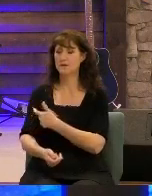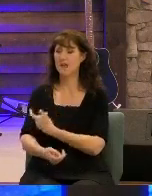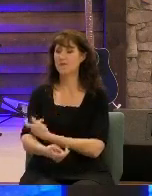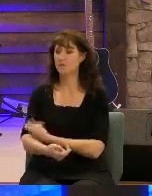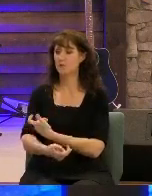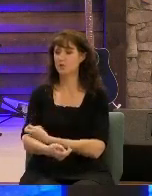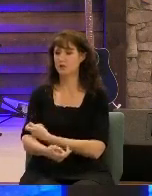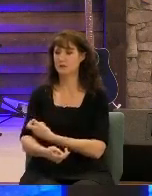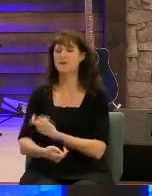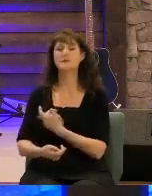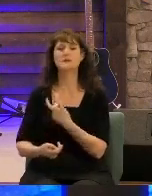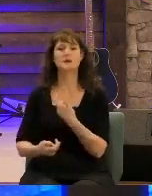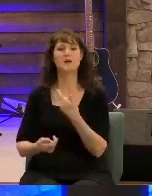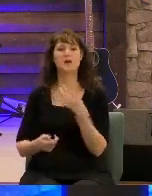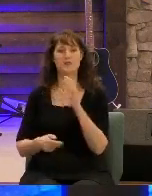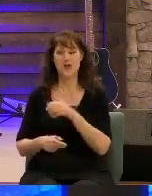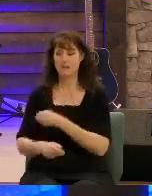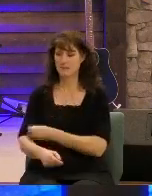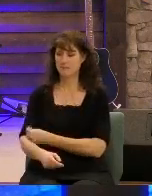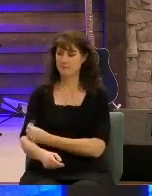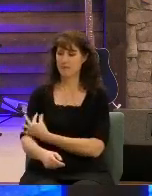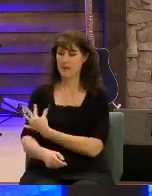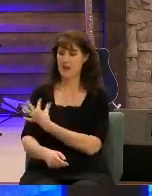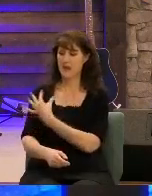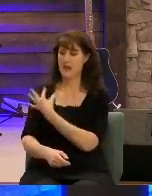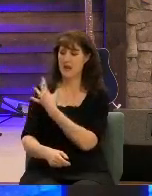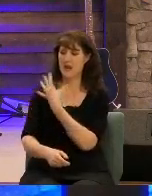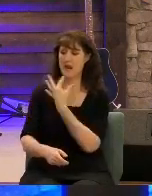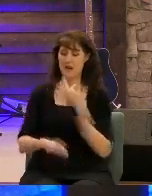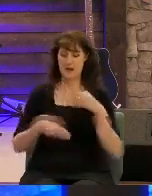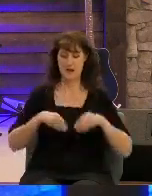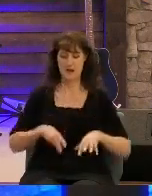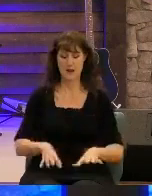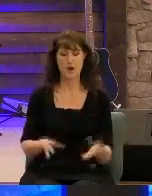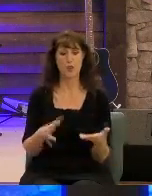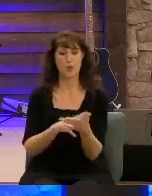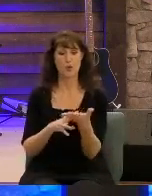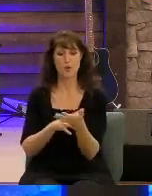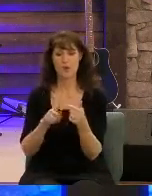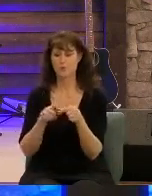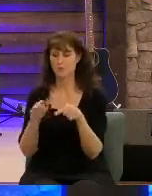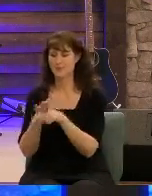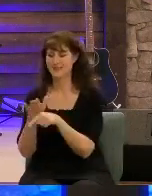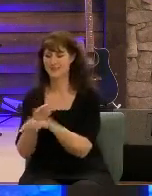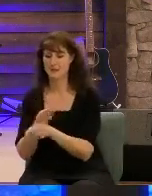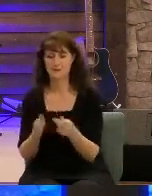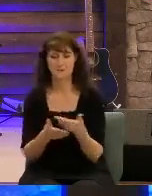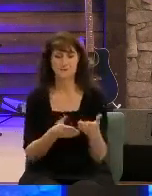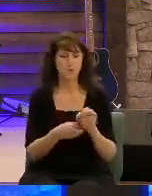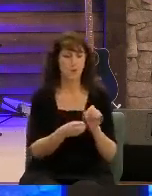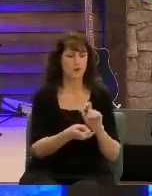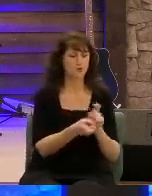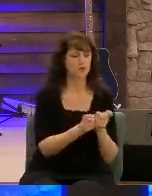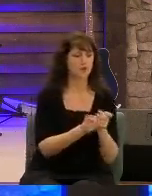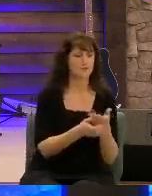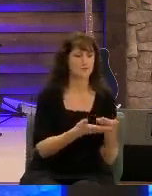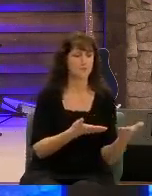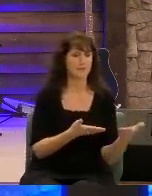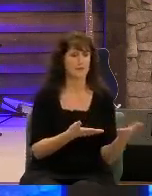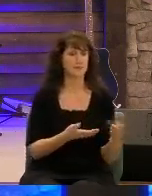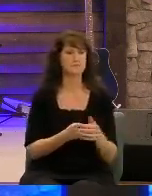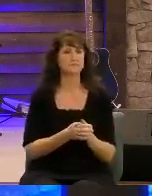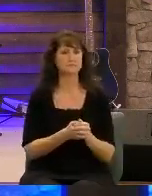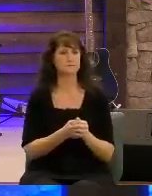their body and it goes throughout, and it's to kill something else, right? It's to change things that are going. You